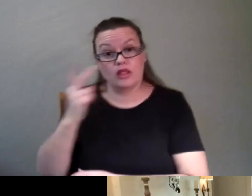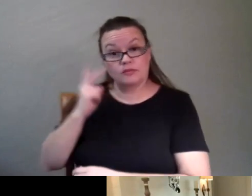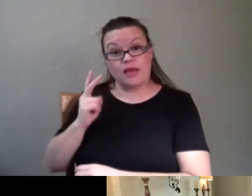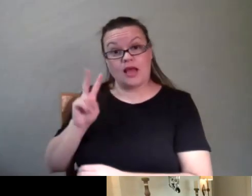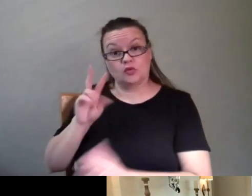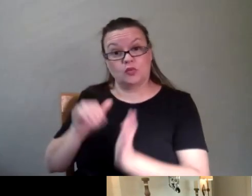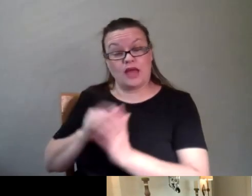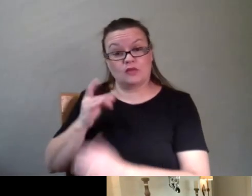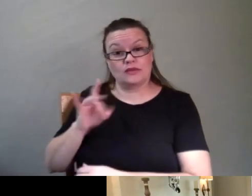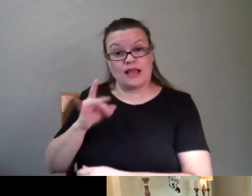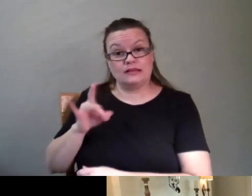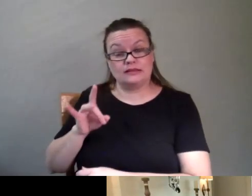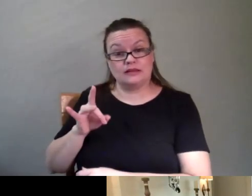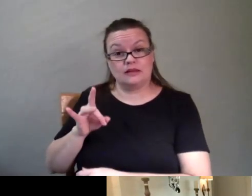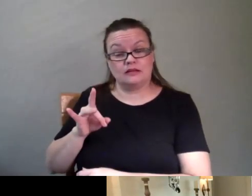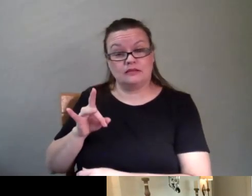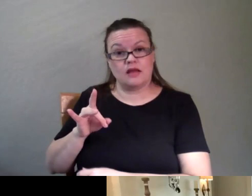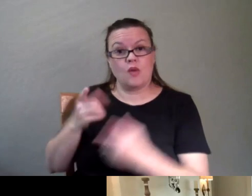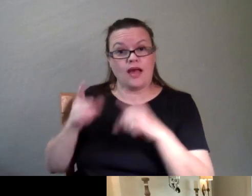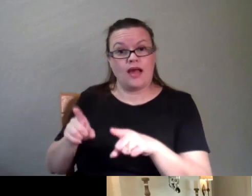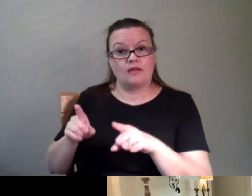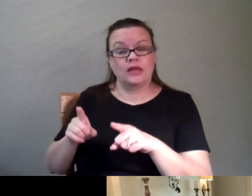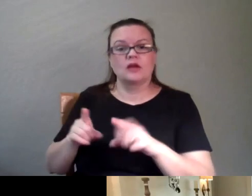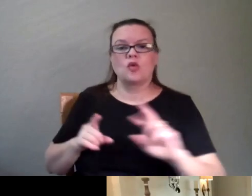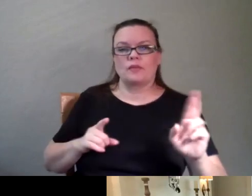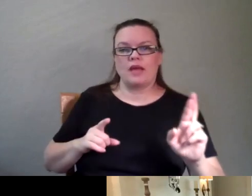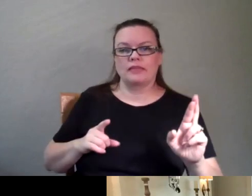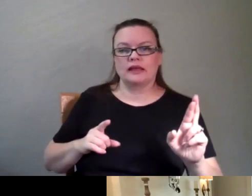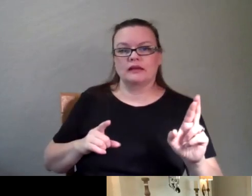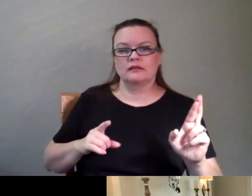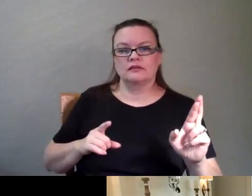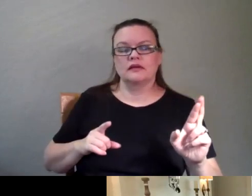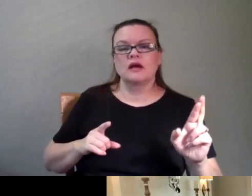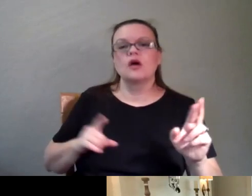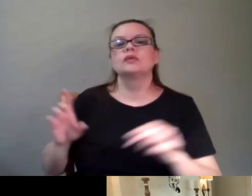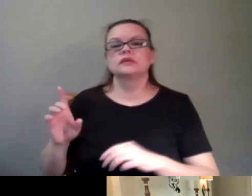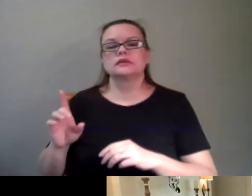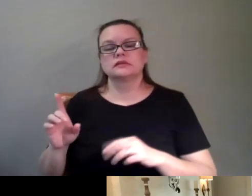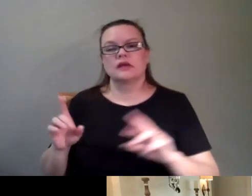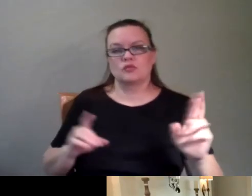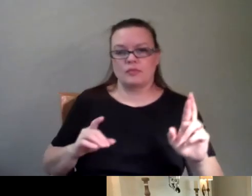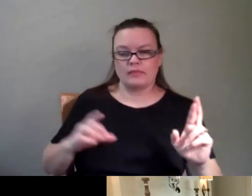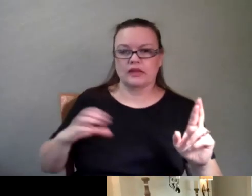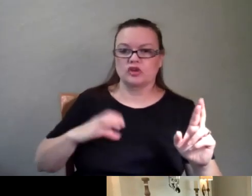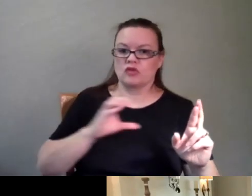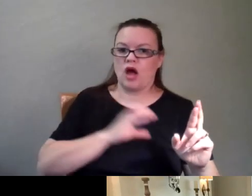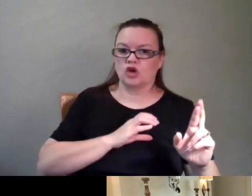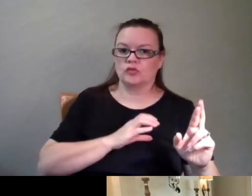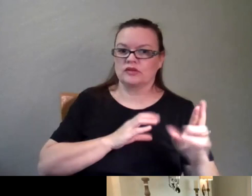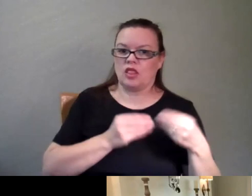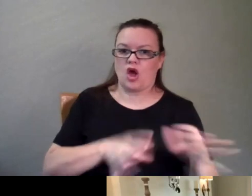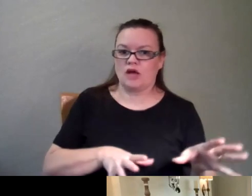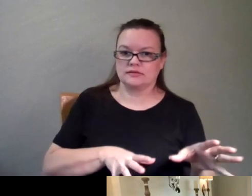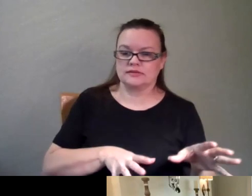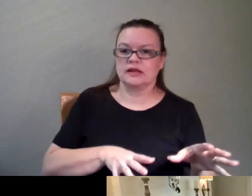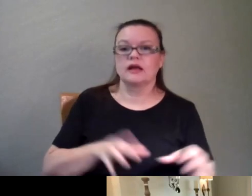lost control of Congress, we didn't just lose it because of Trump. And yes, the suburban women had